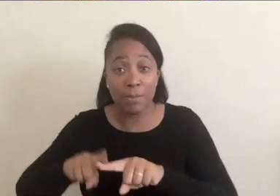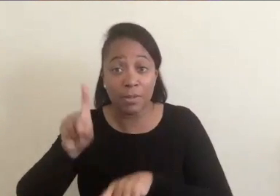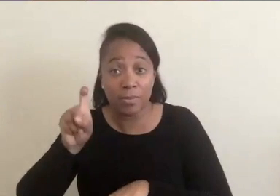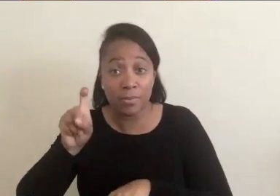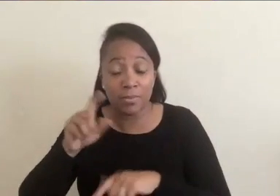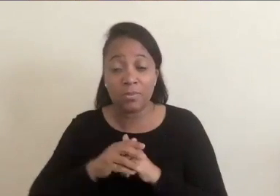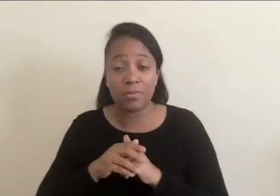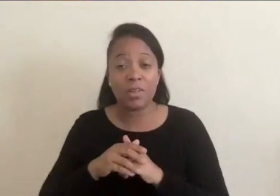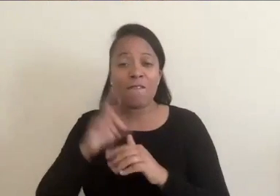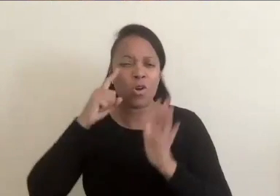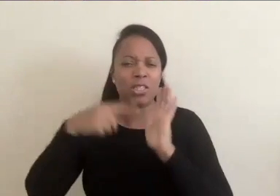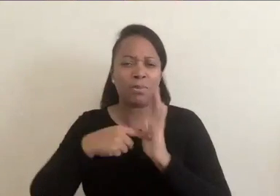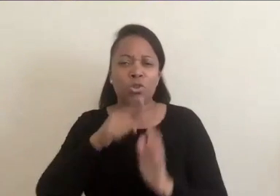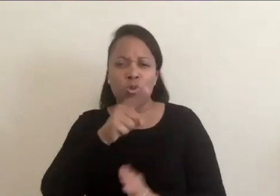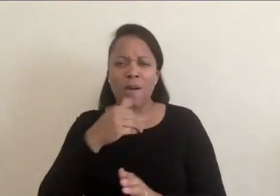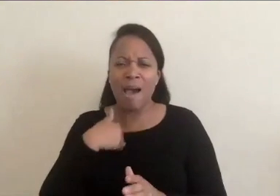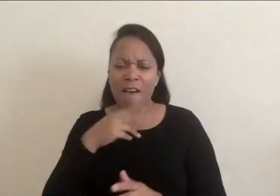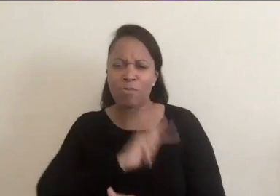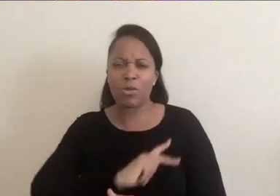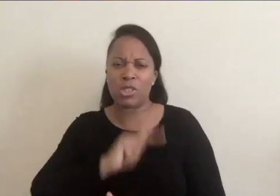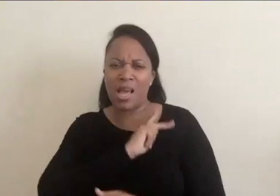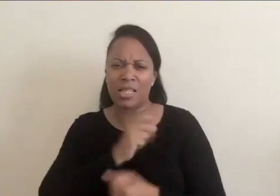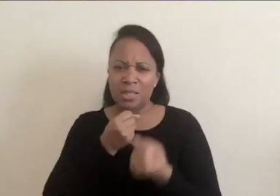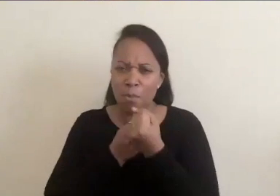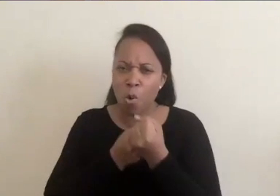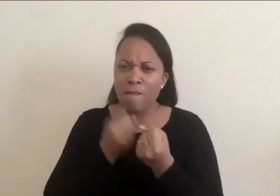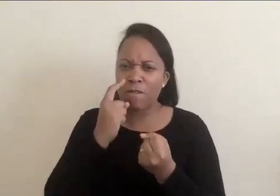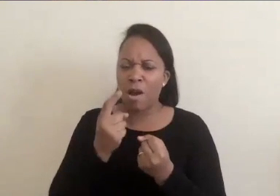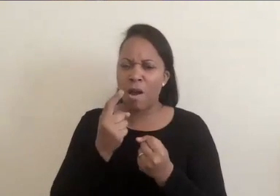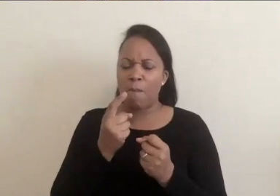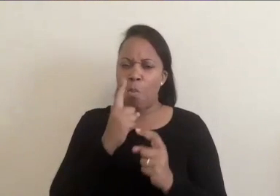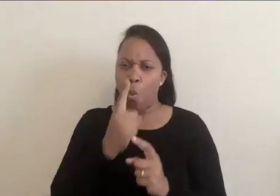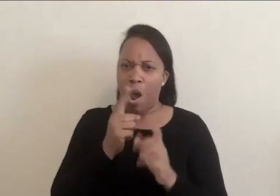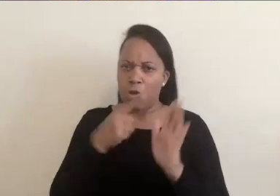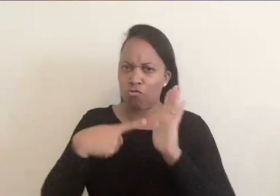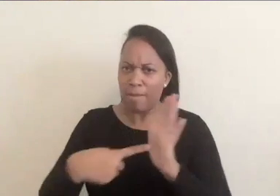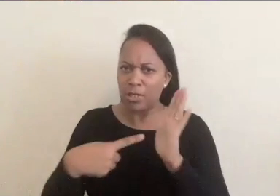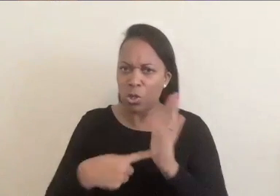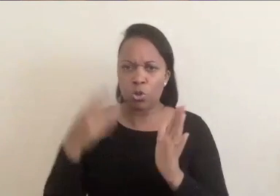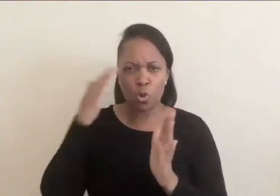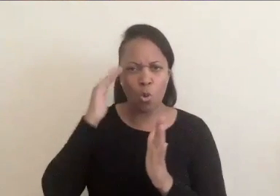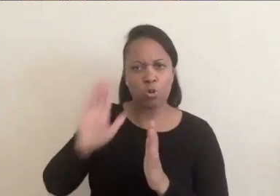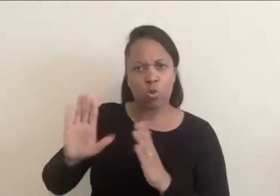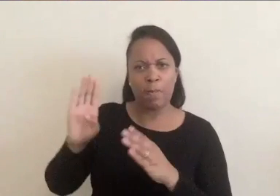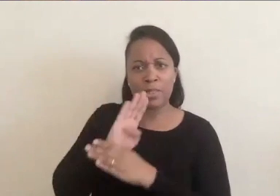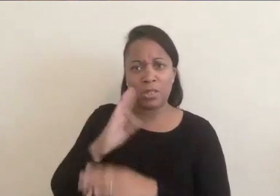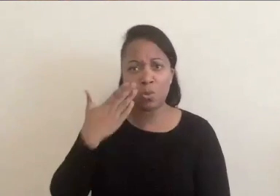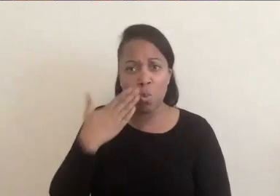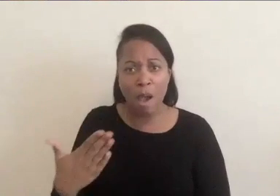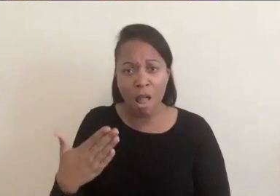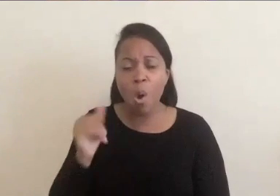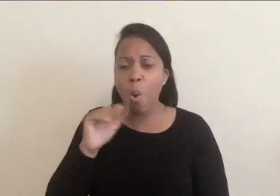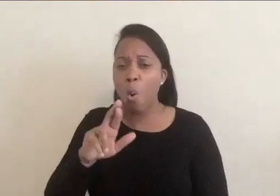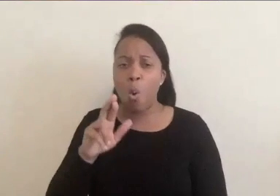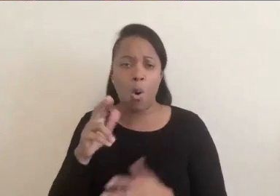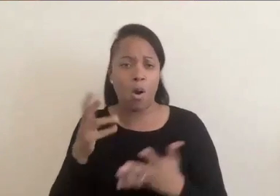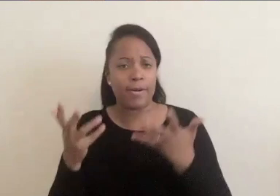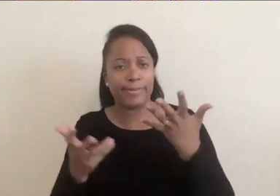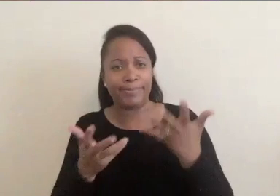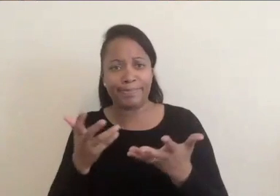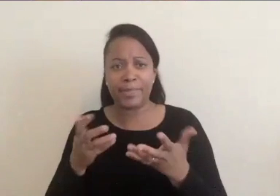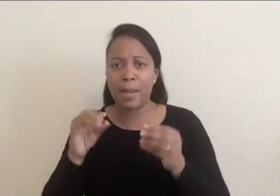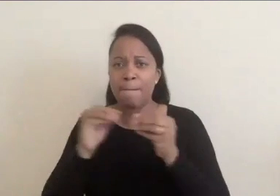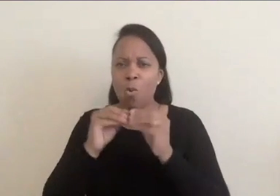you get personalized support from one dedicated customer support representative who knows your business well, or is it more